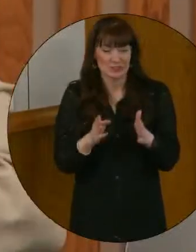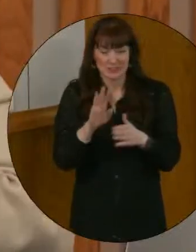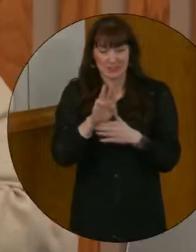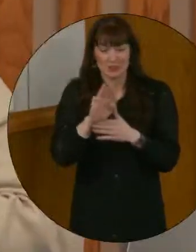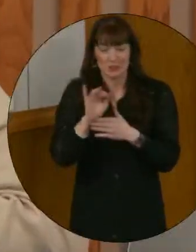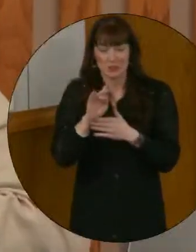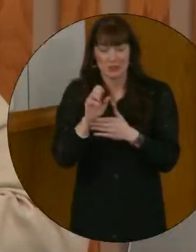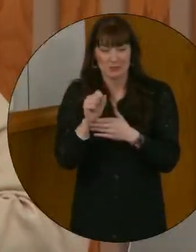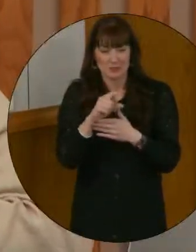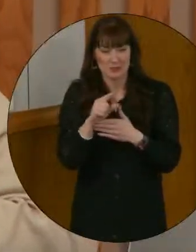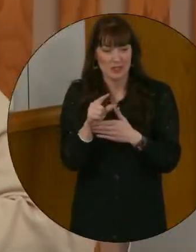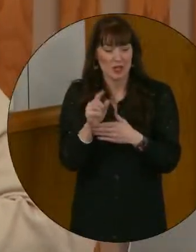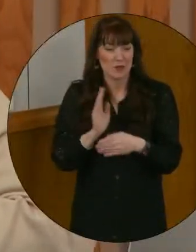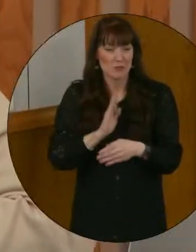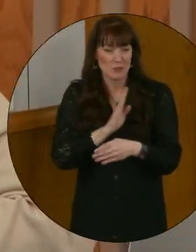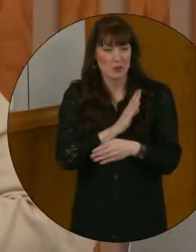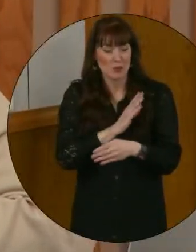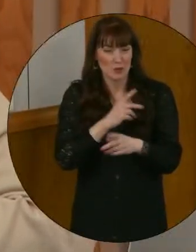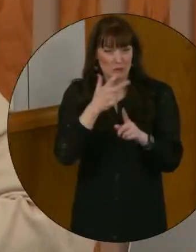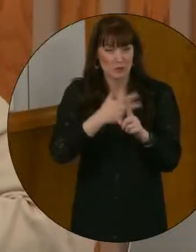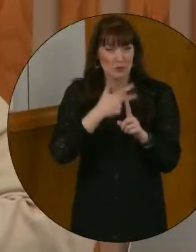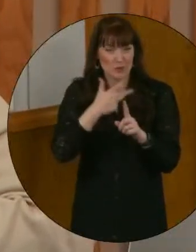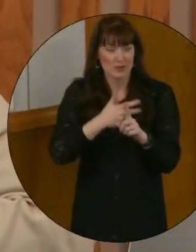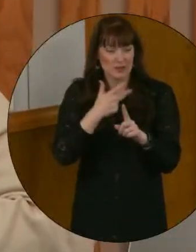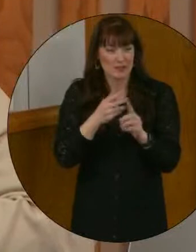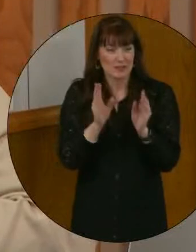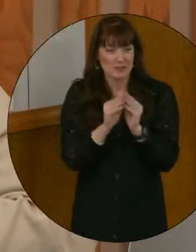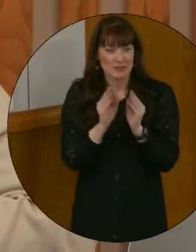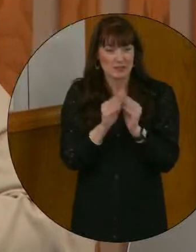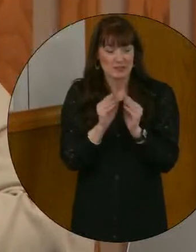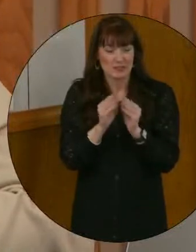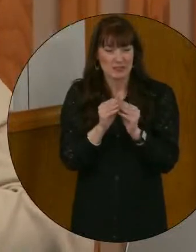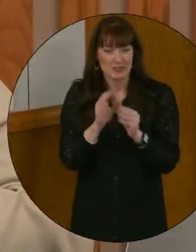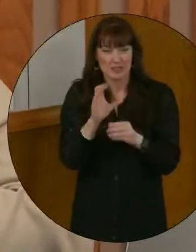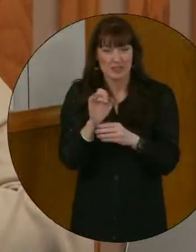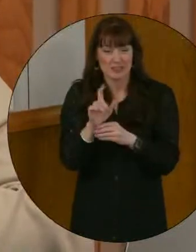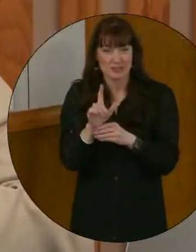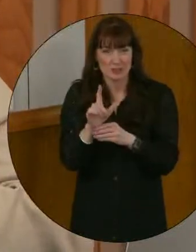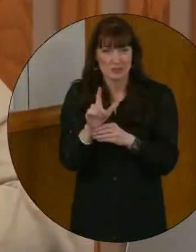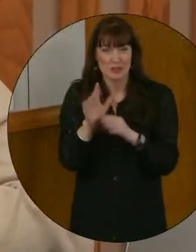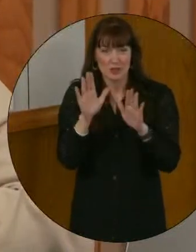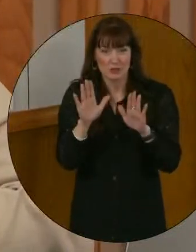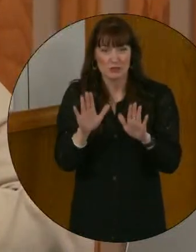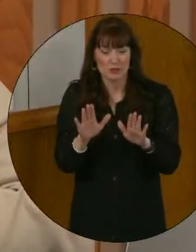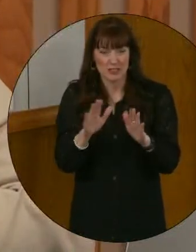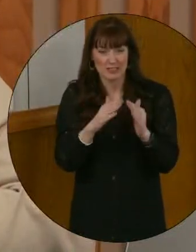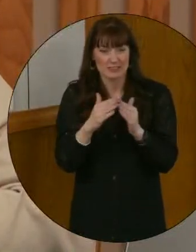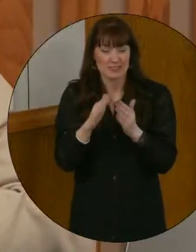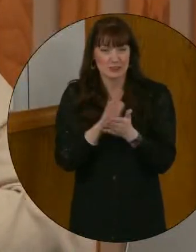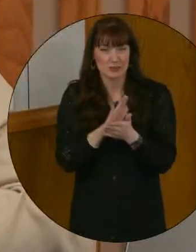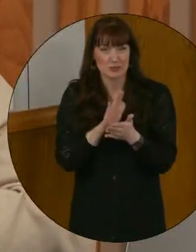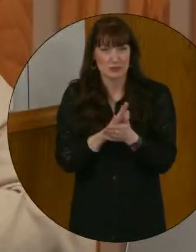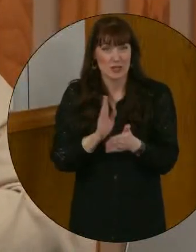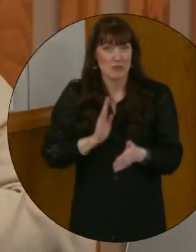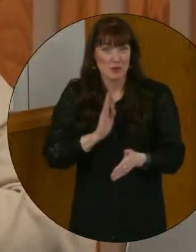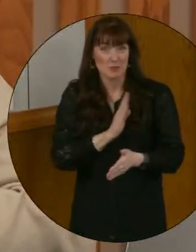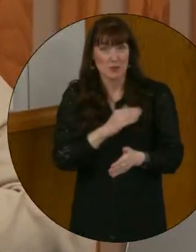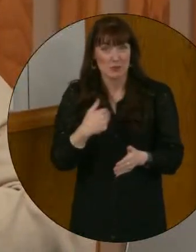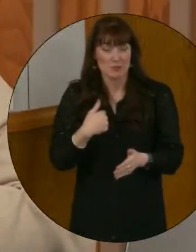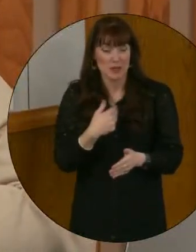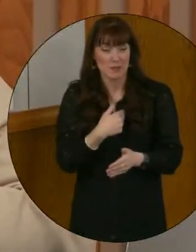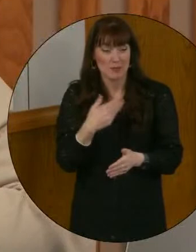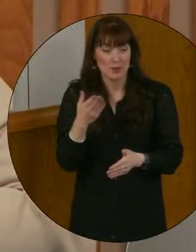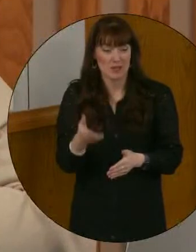committee quarterly update. I currently serve on the Council of Great City Schools. I'm a board member of